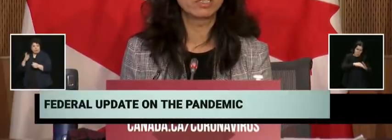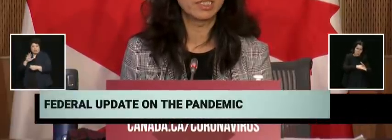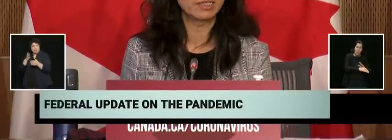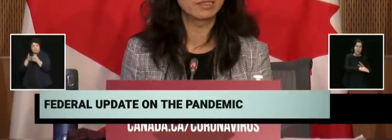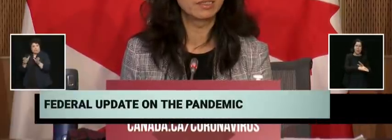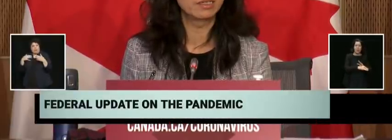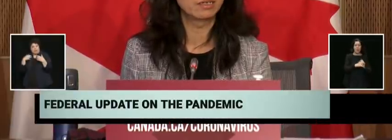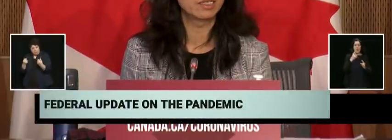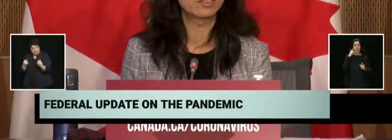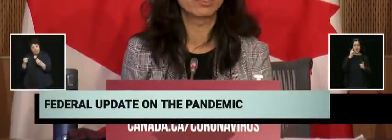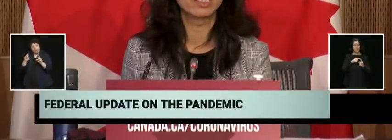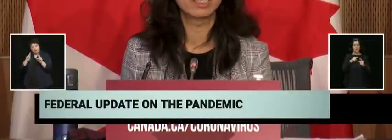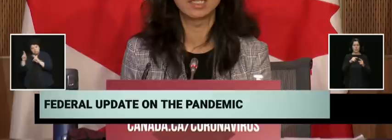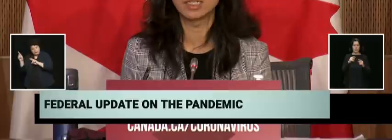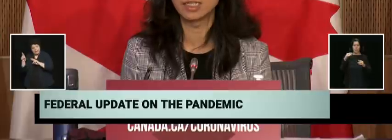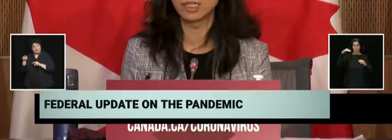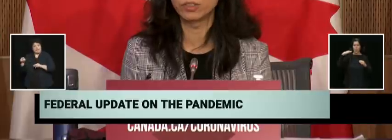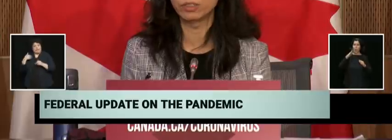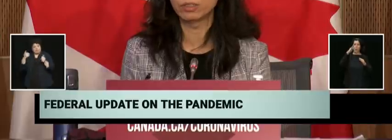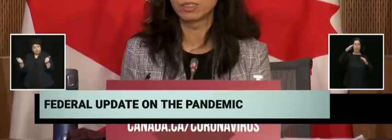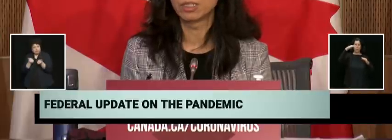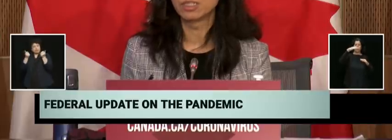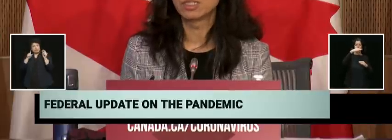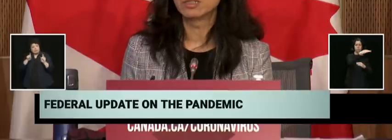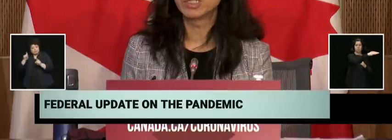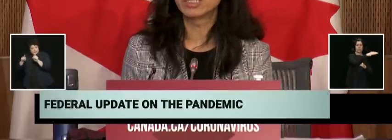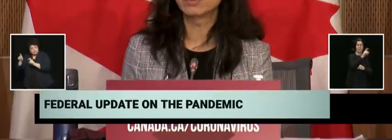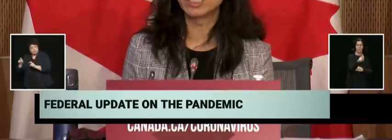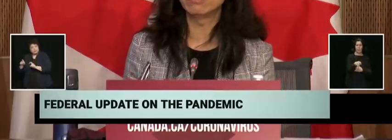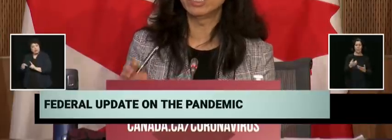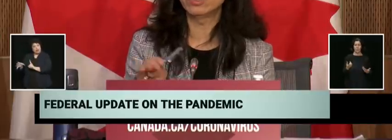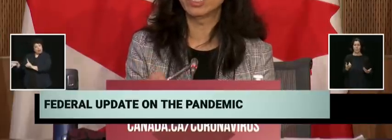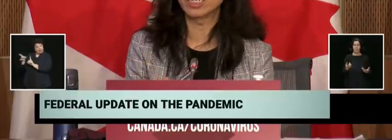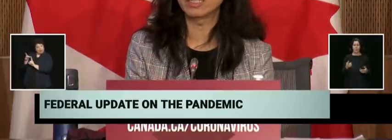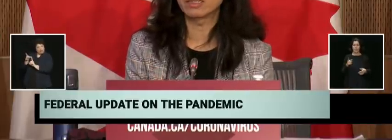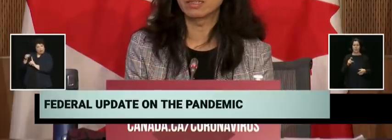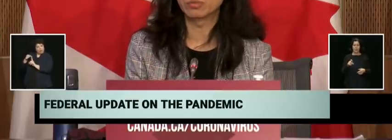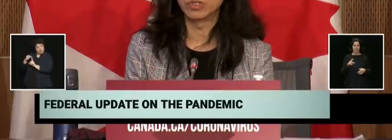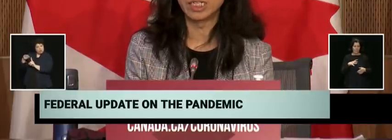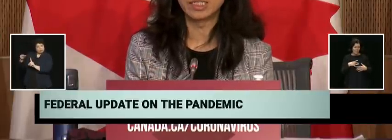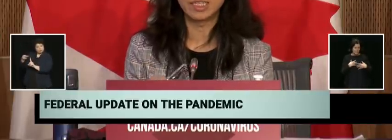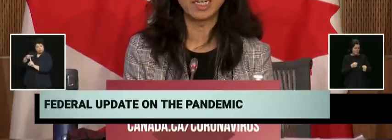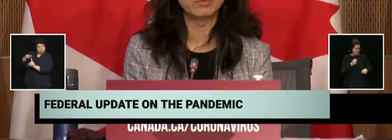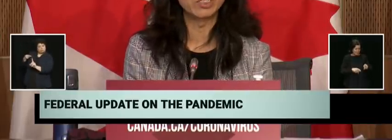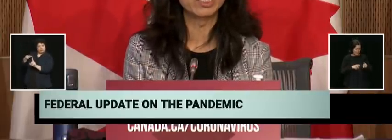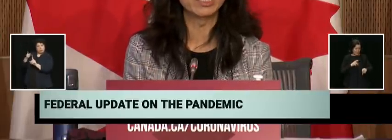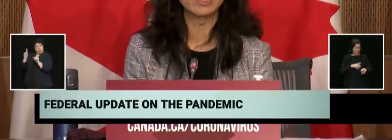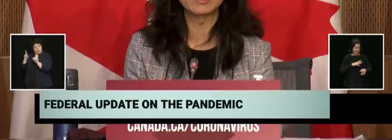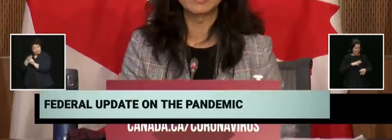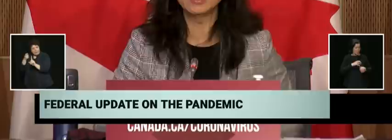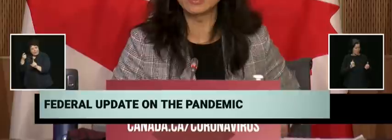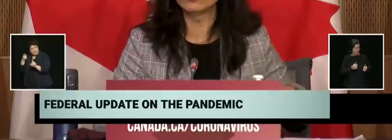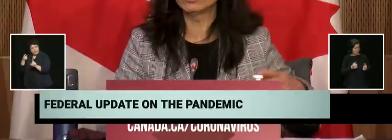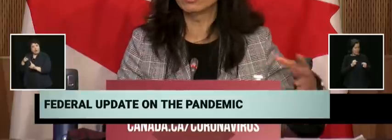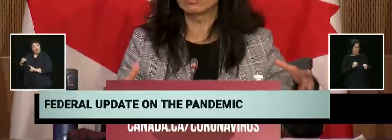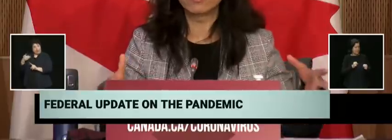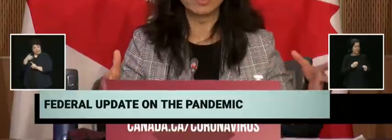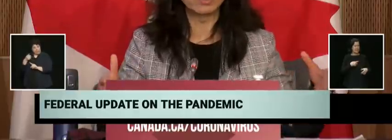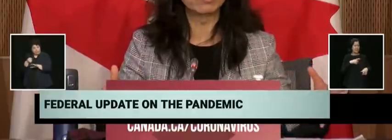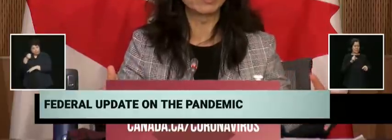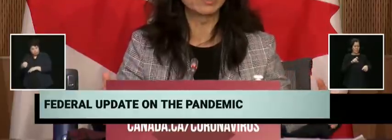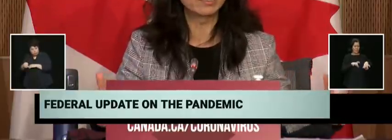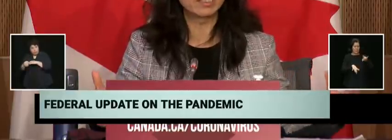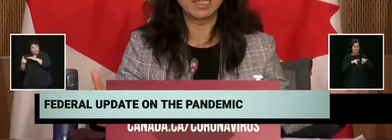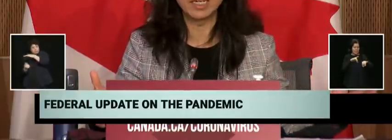to do your testing, contact tracing, and isolation. Because when you reach that point in time, you can then see the edges of